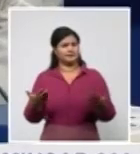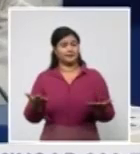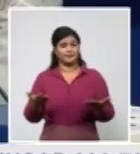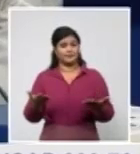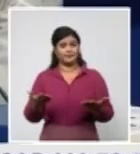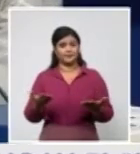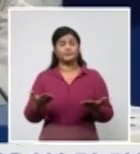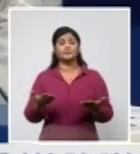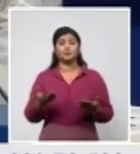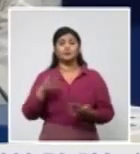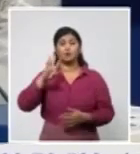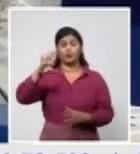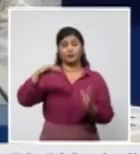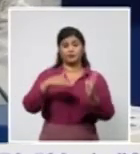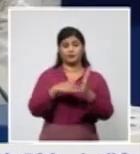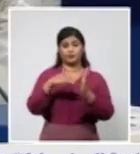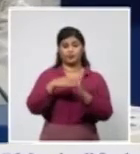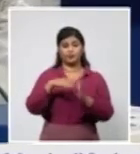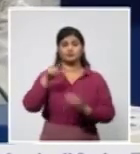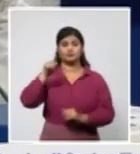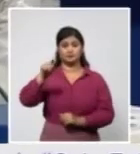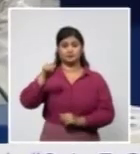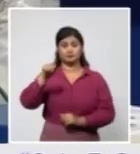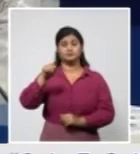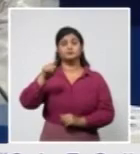The United States currently has